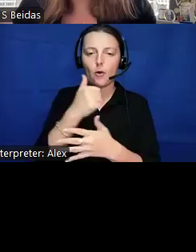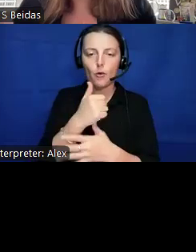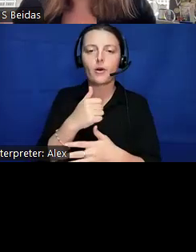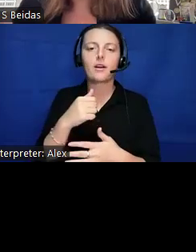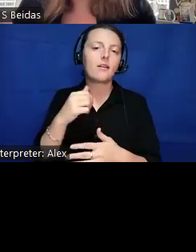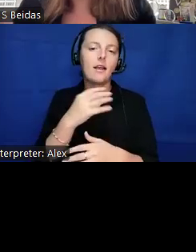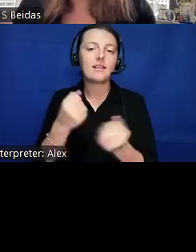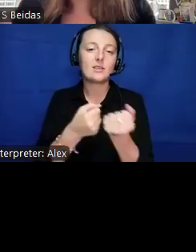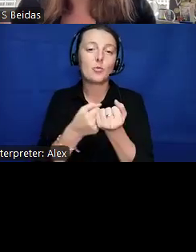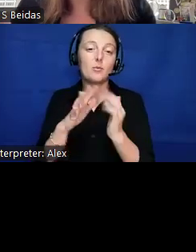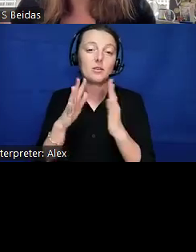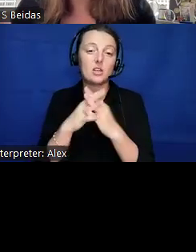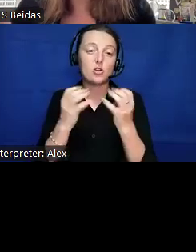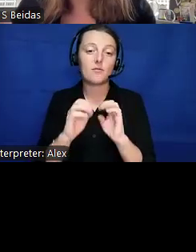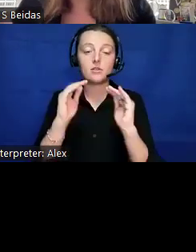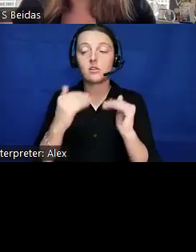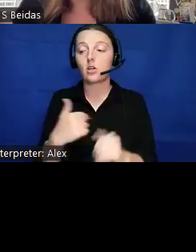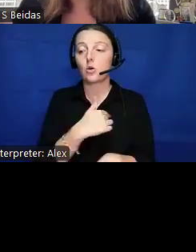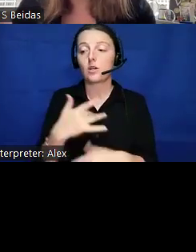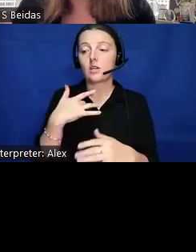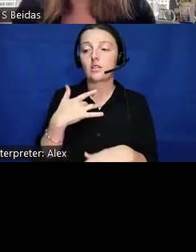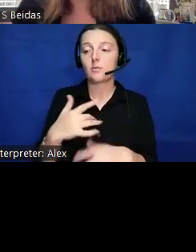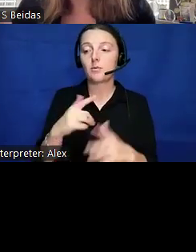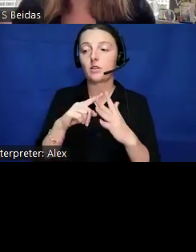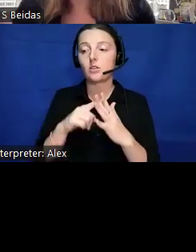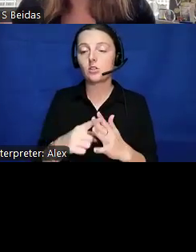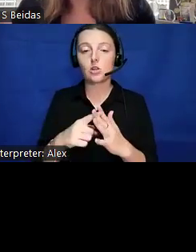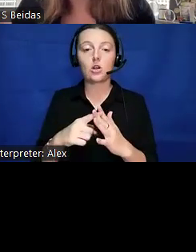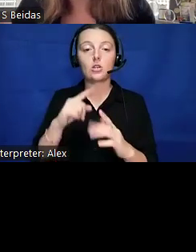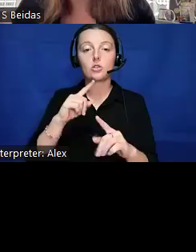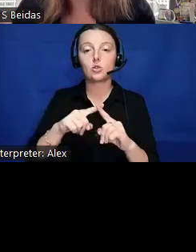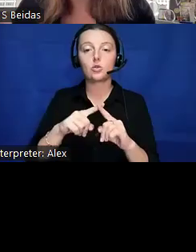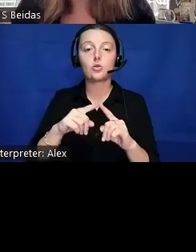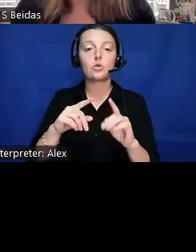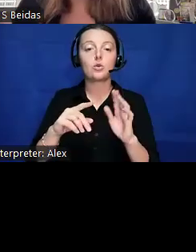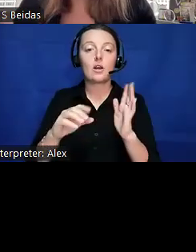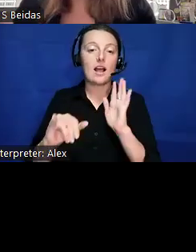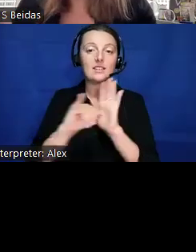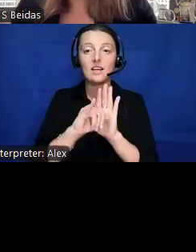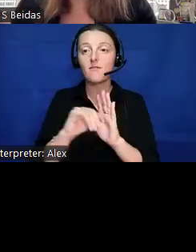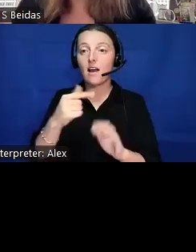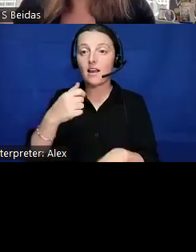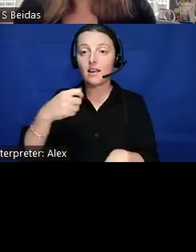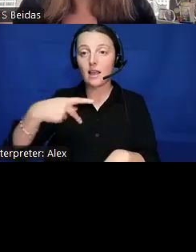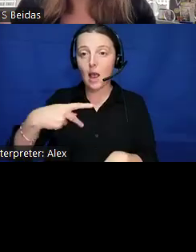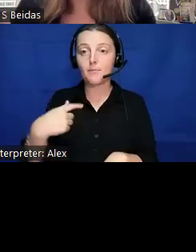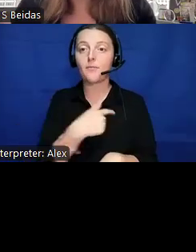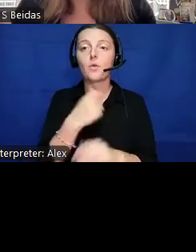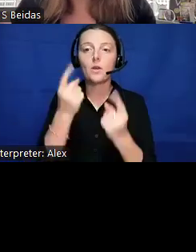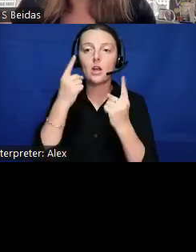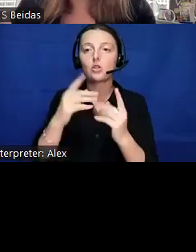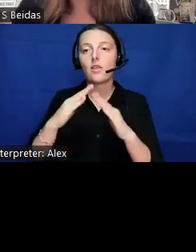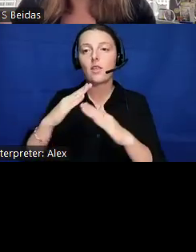by identifying a gap in partnership with our communities, select the thing that we want to implement to address that gap, understand the barriers